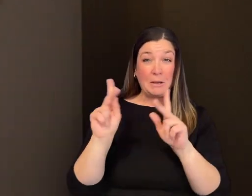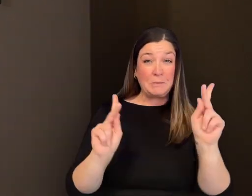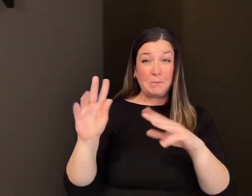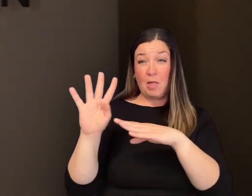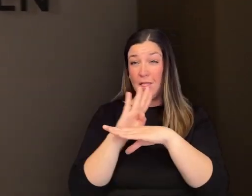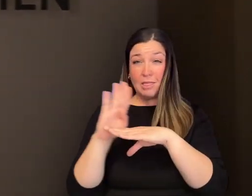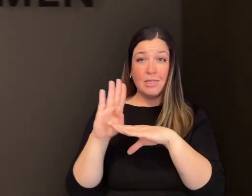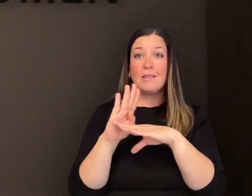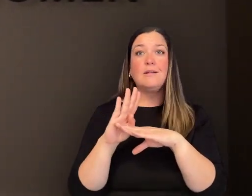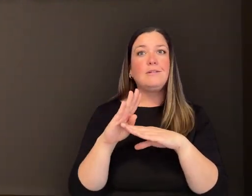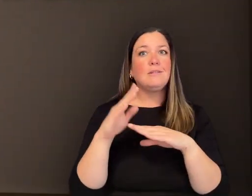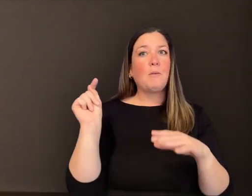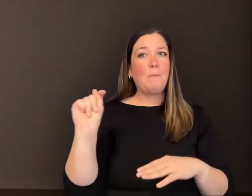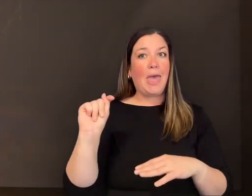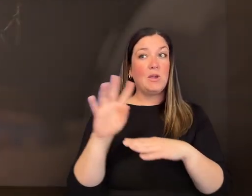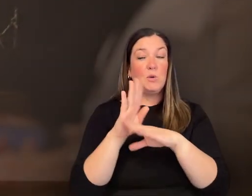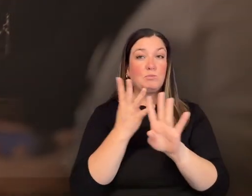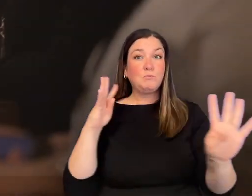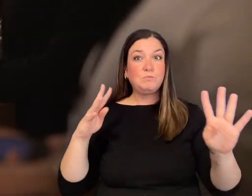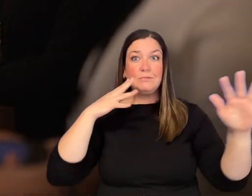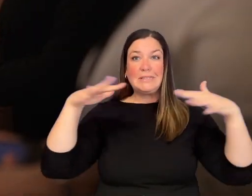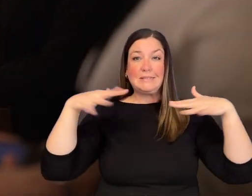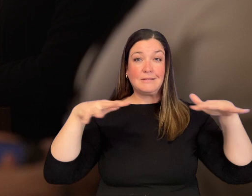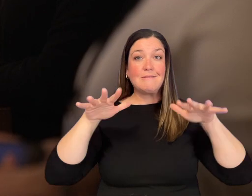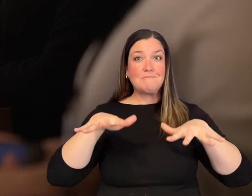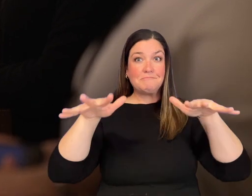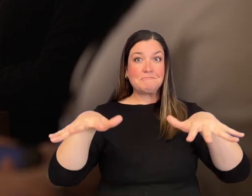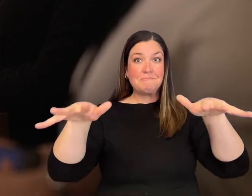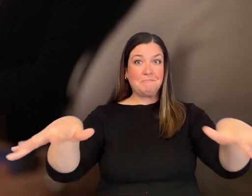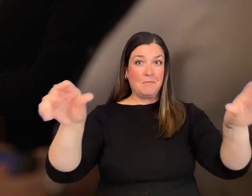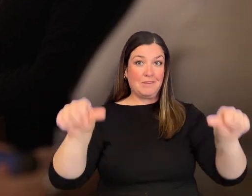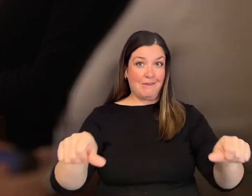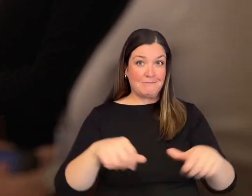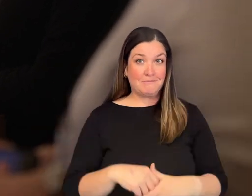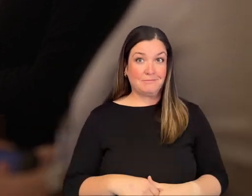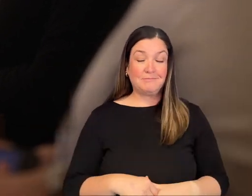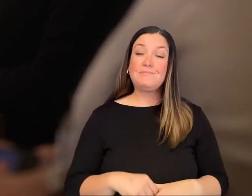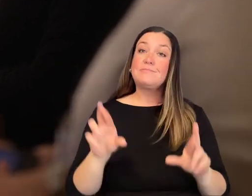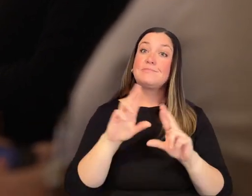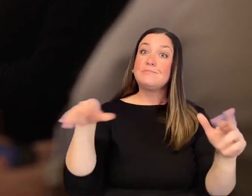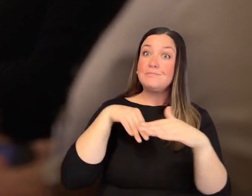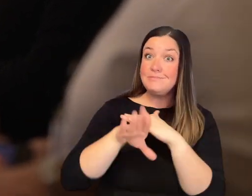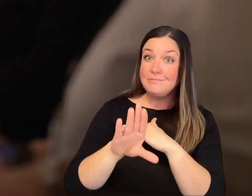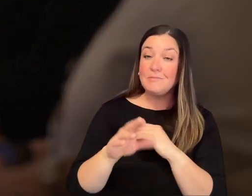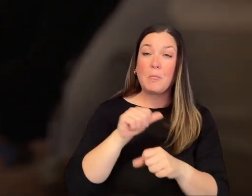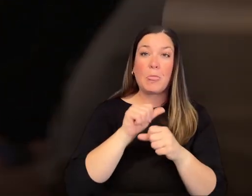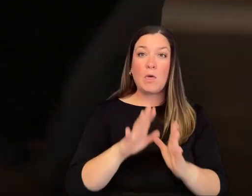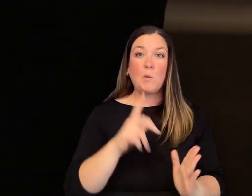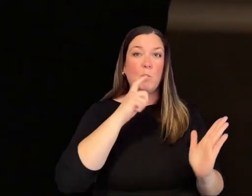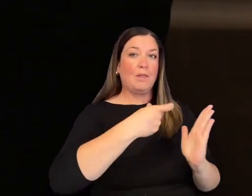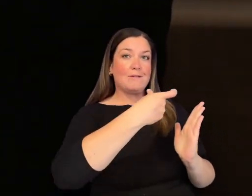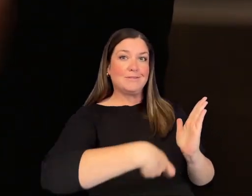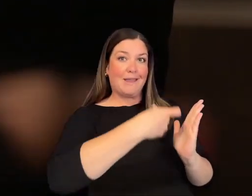crowds, restrooms may reverberate sound. When you are ready to enter the theater, an usher will scan your ticket.